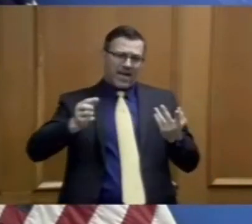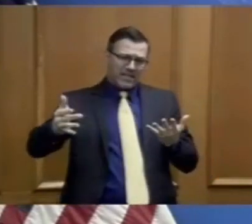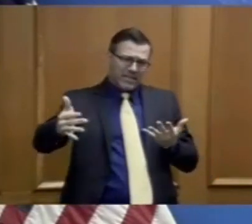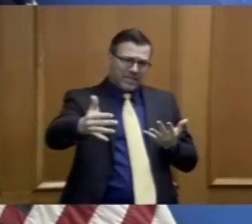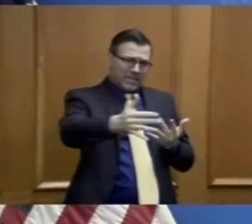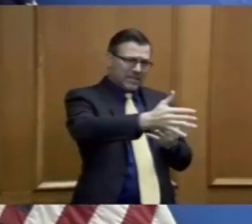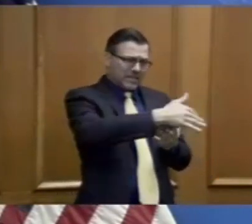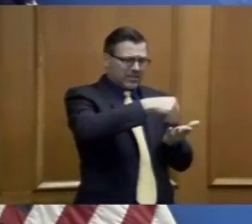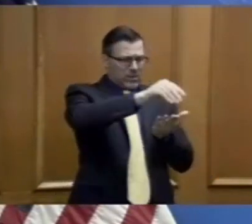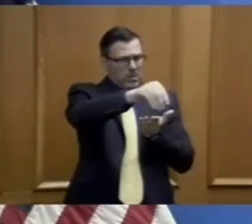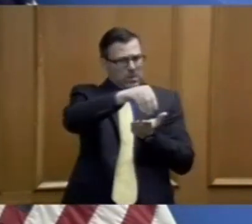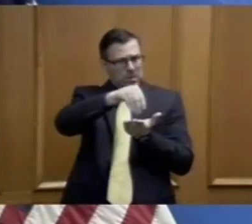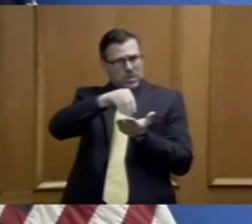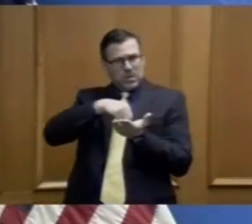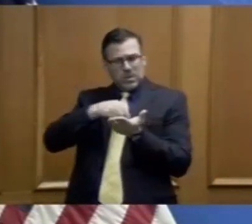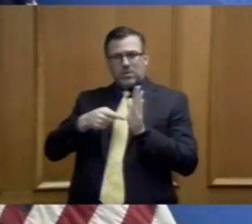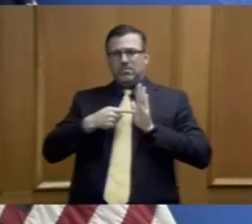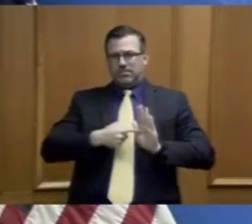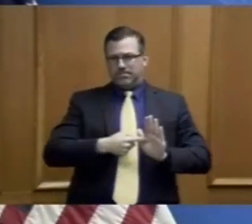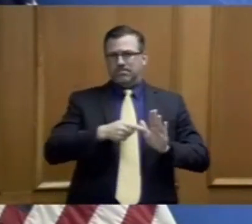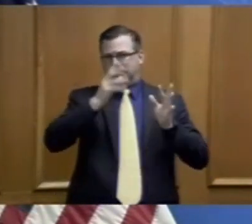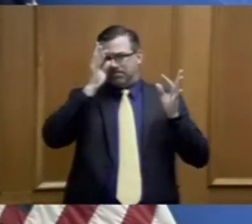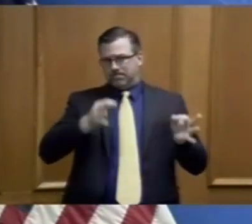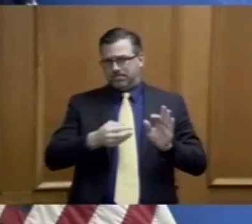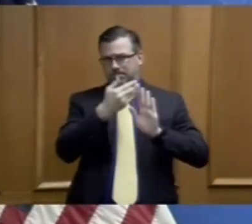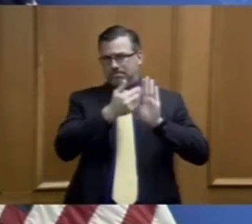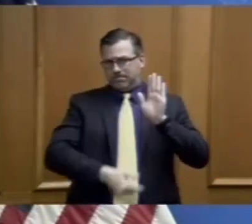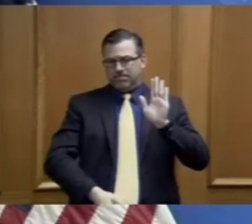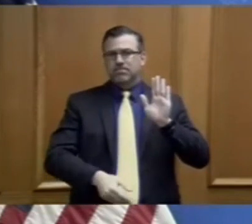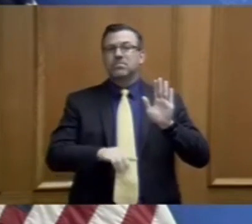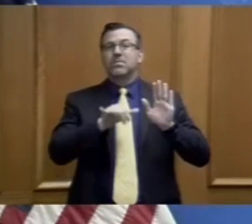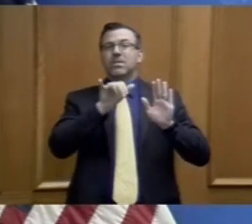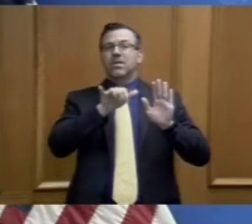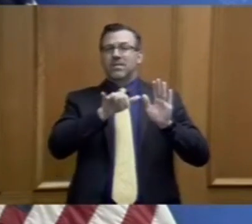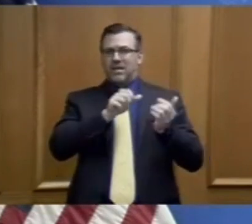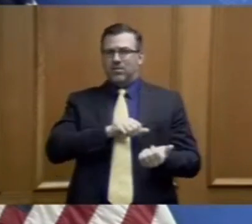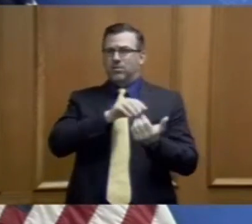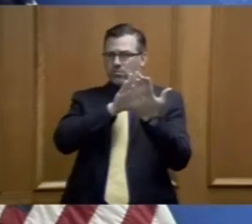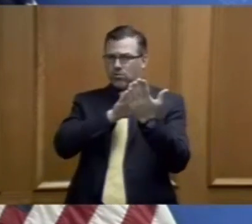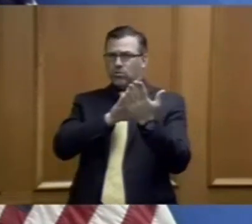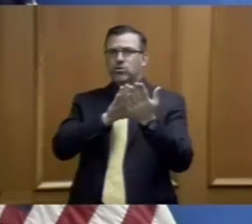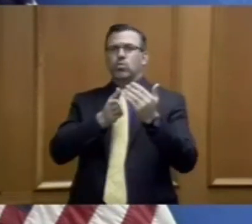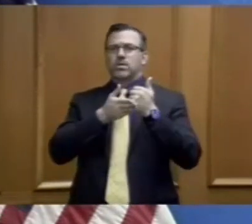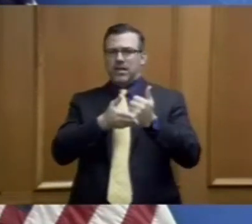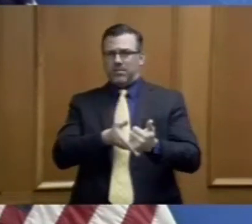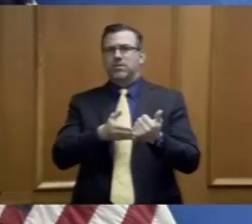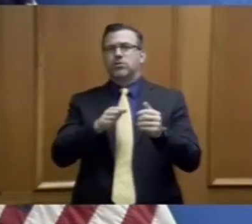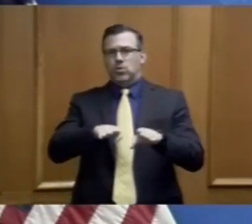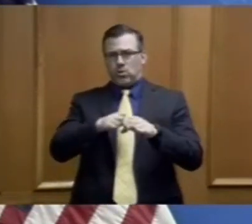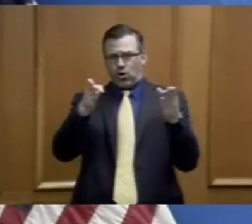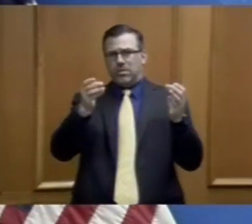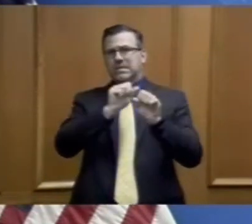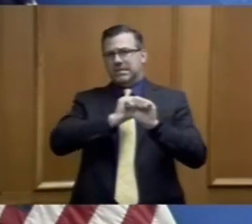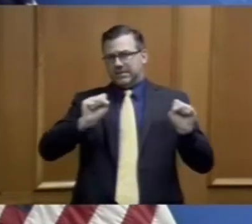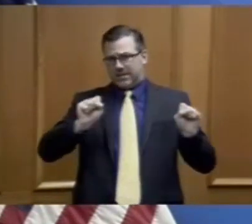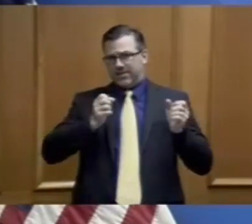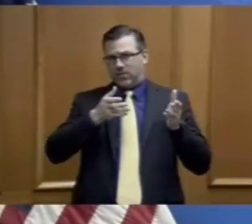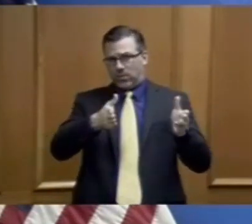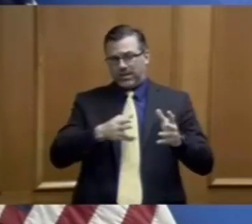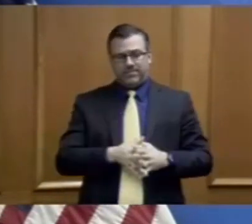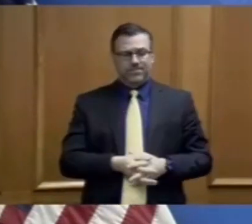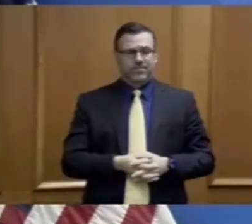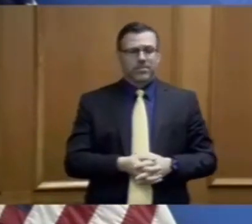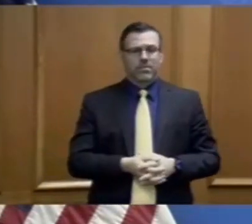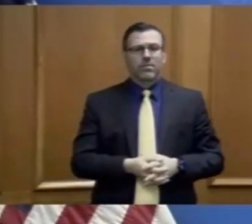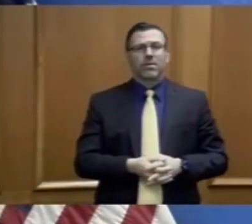employers and anyone serving customers has an informed approach to safe reopening in the weeks ahead. Restaurants